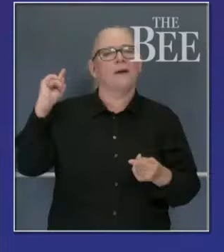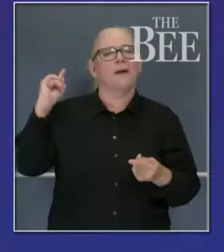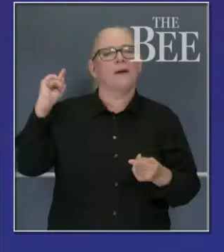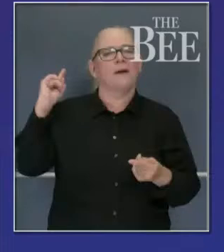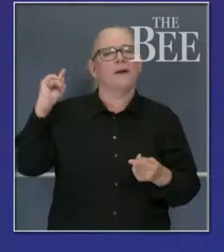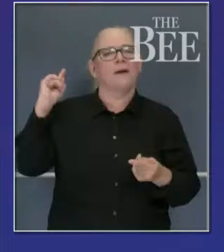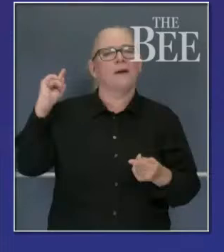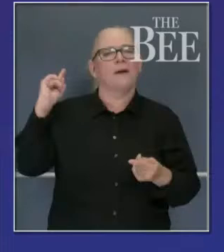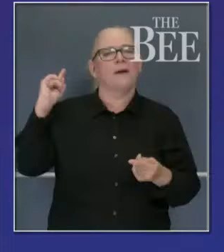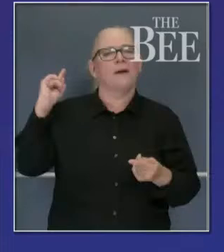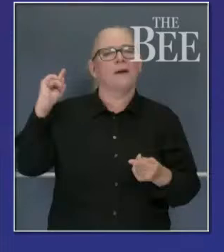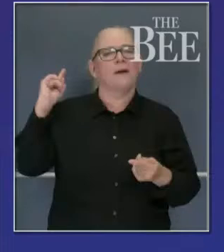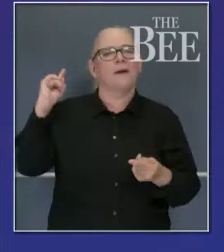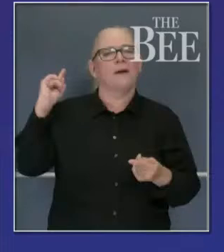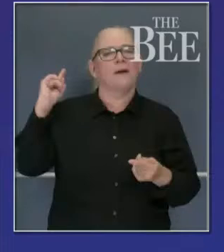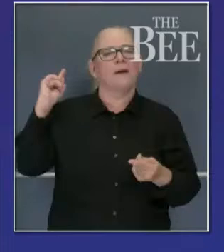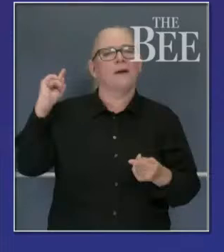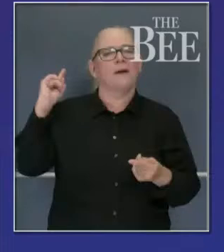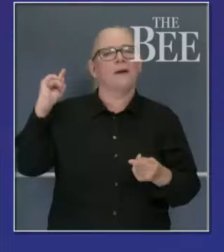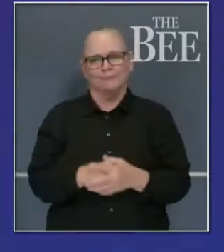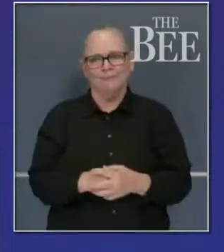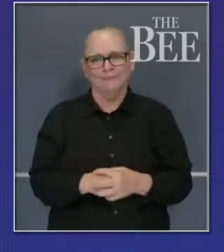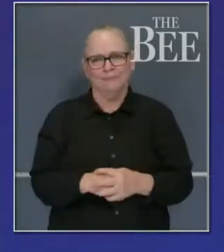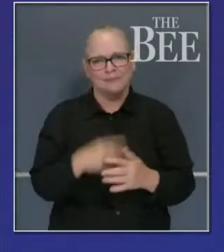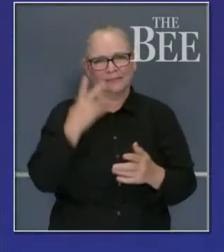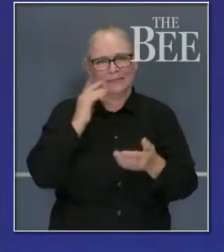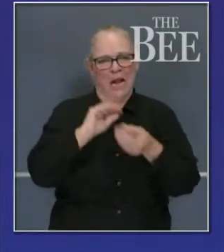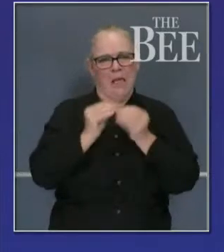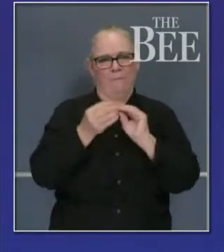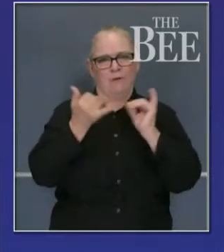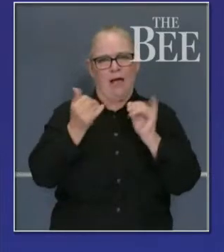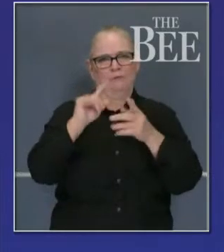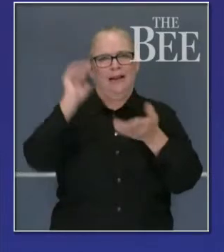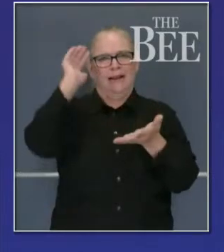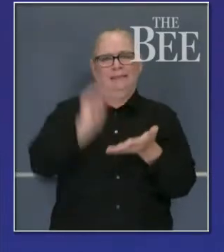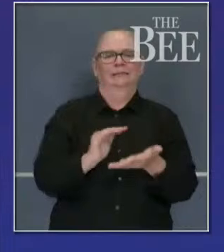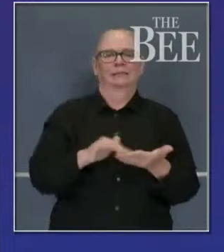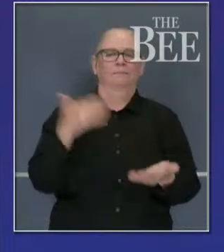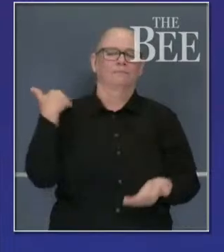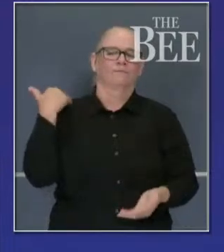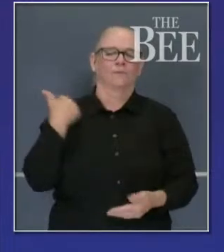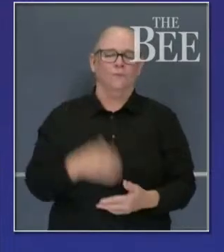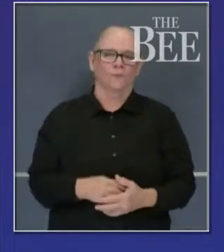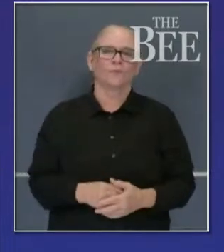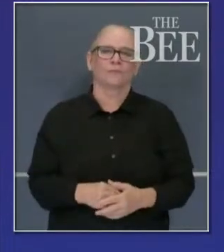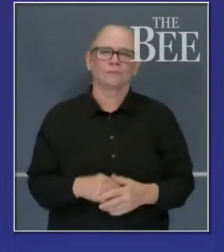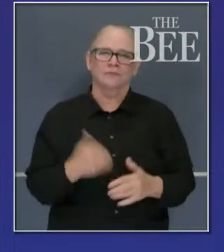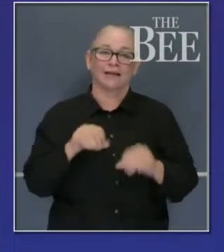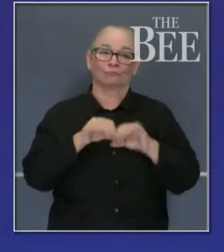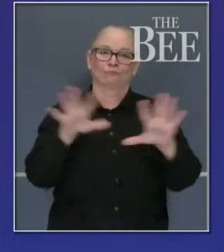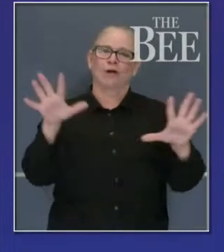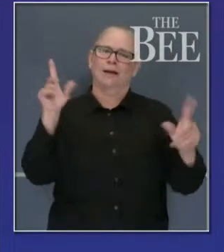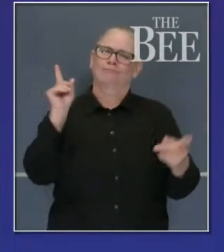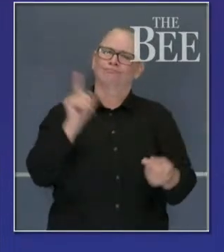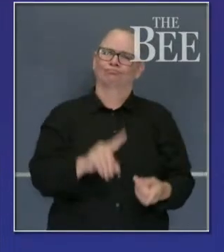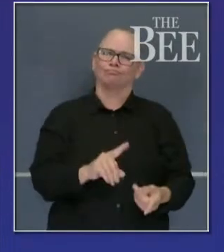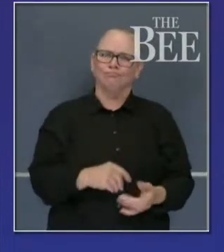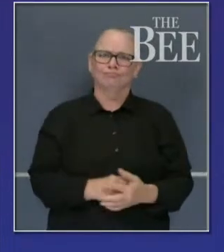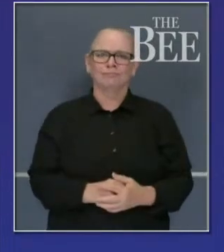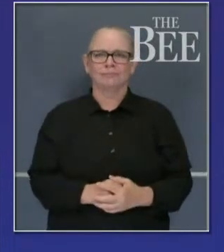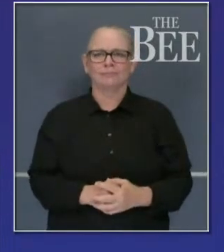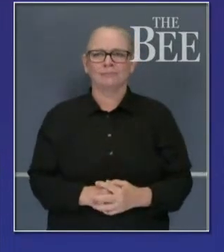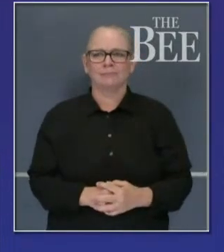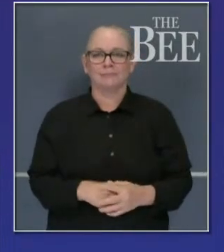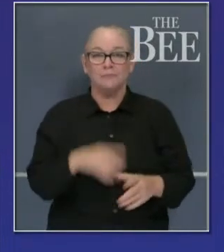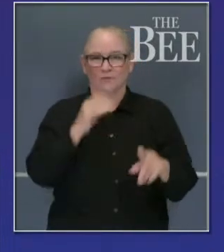suppressing this latest increase in the case growth rate of COVID-19. You can see that specifically